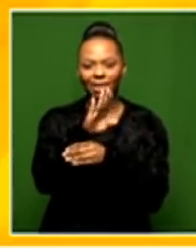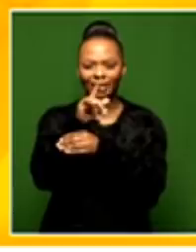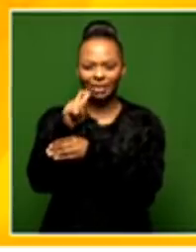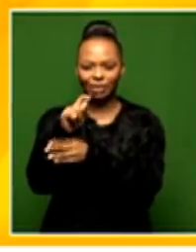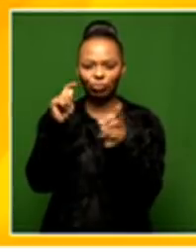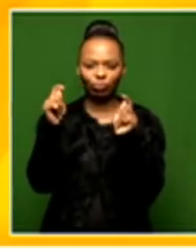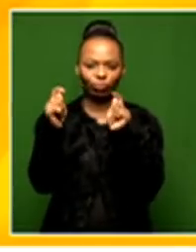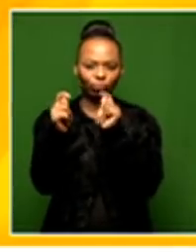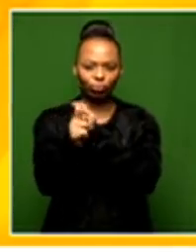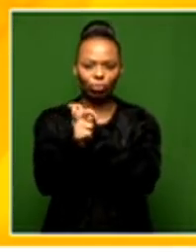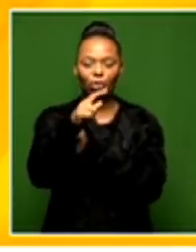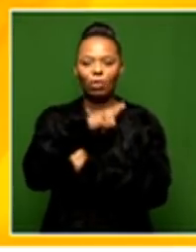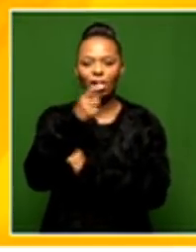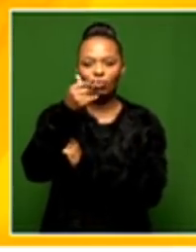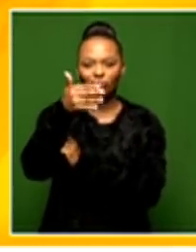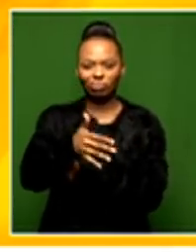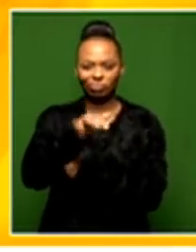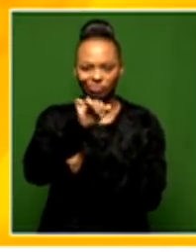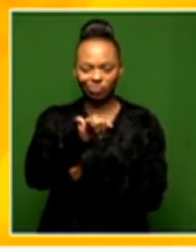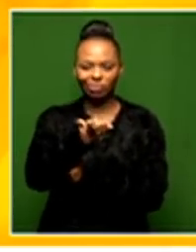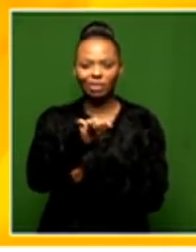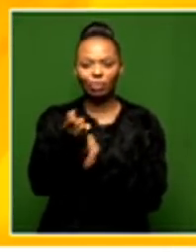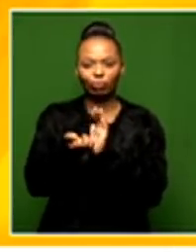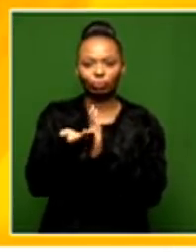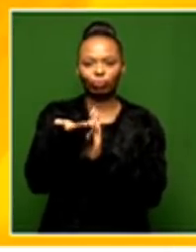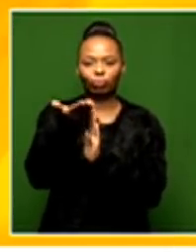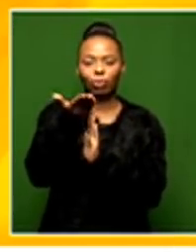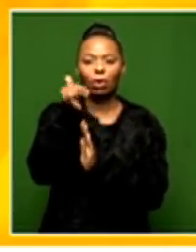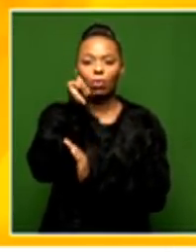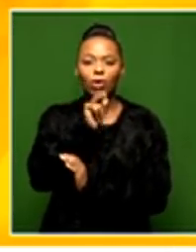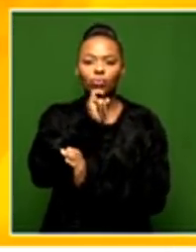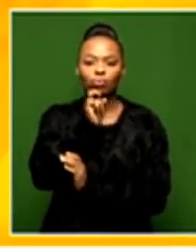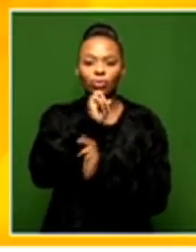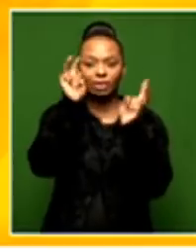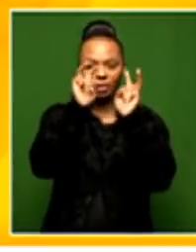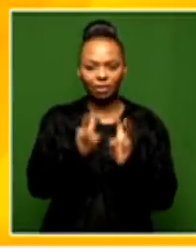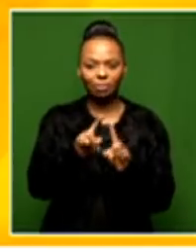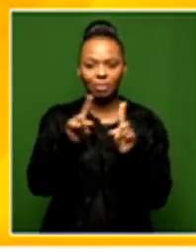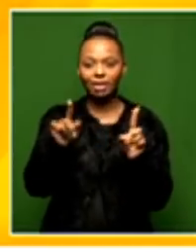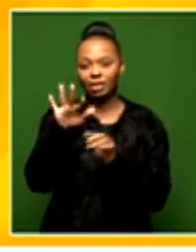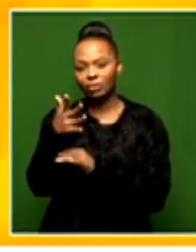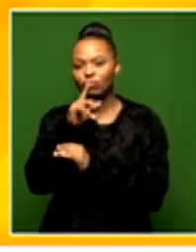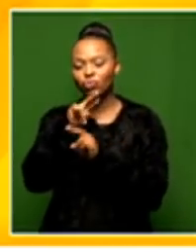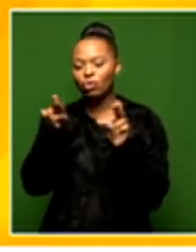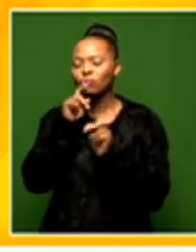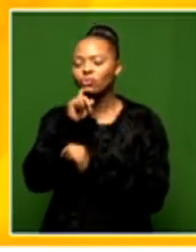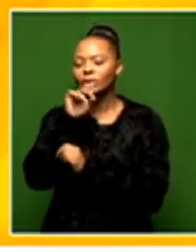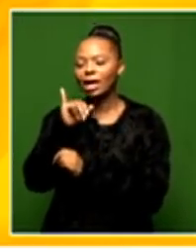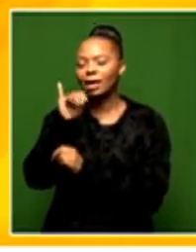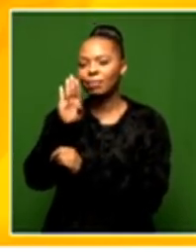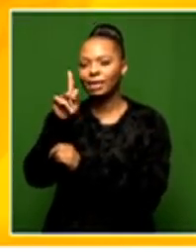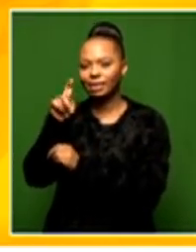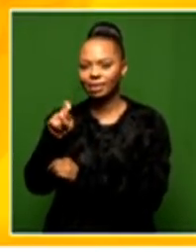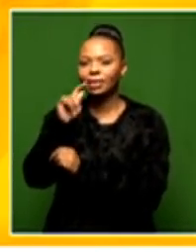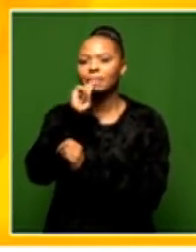which is when the cost of electricity increases the more you use it. Now, not using IBT will mean that there will be